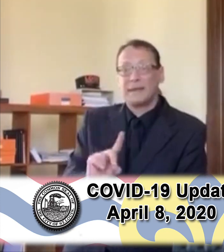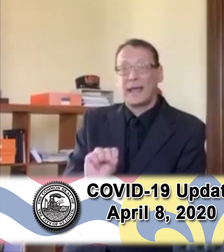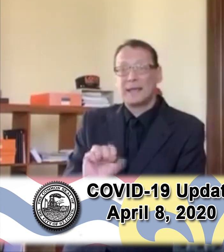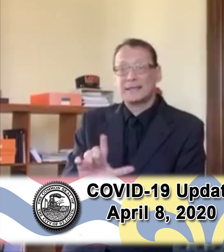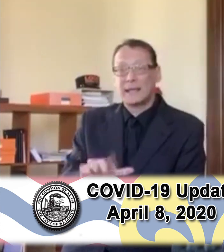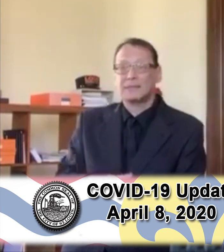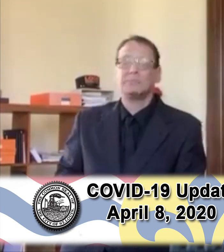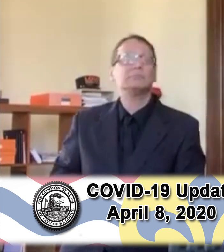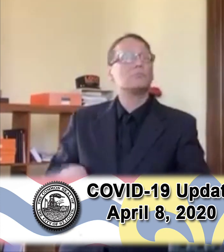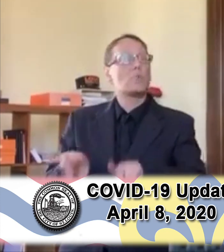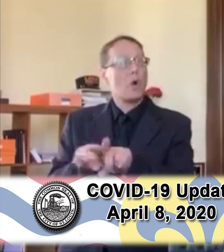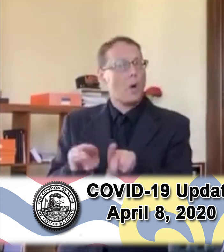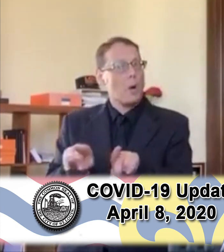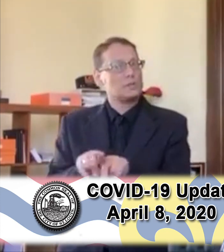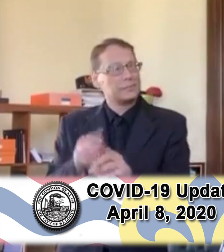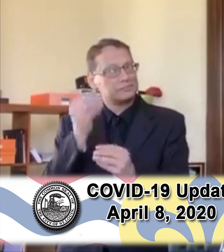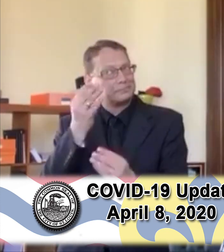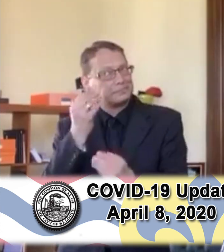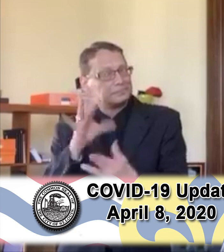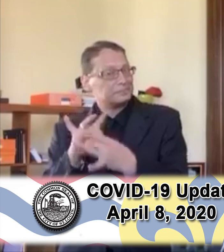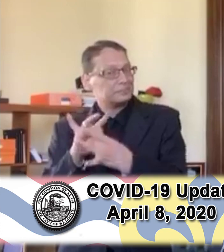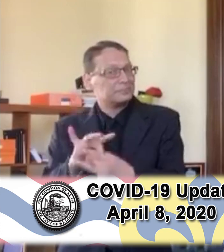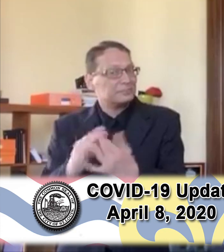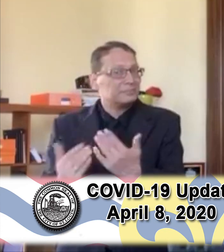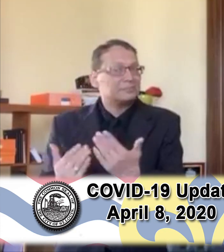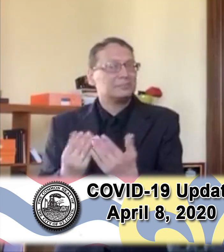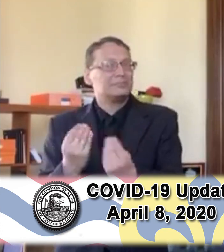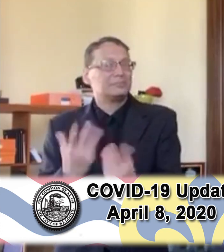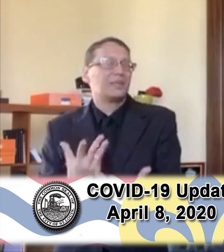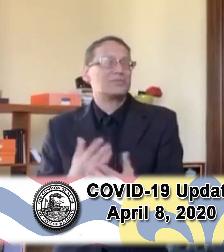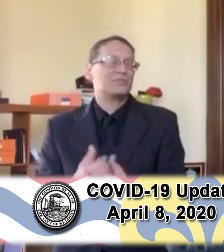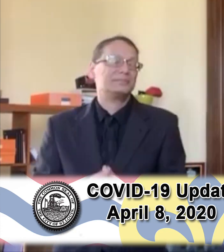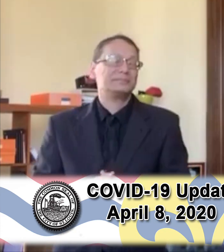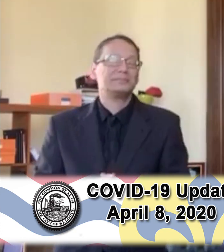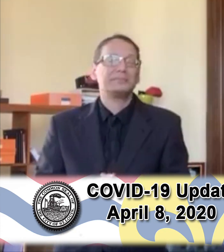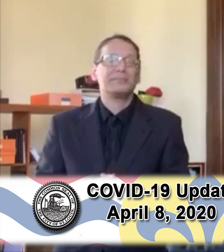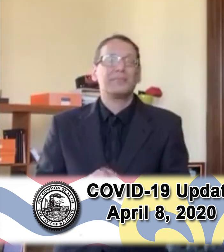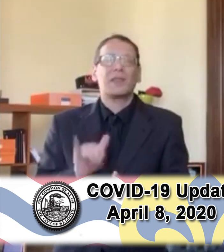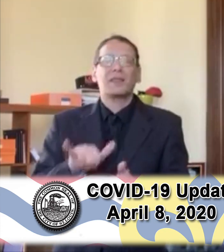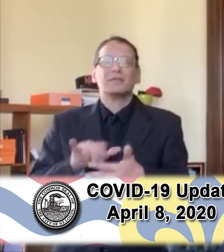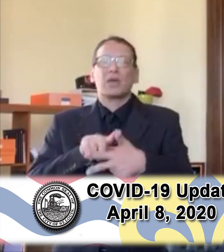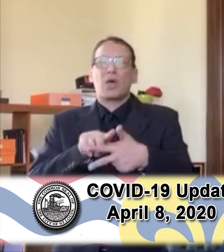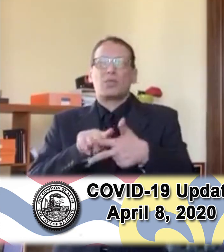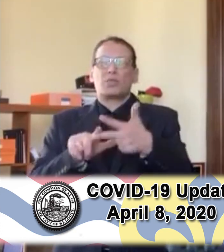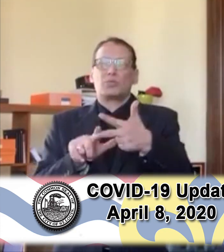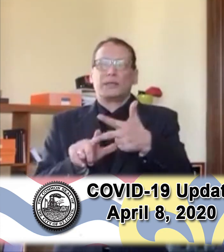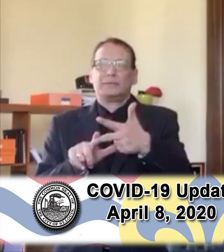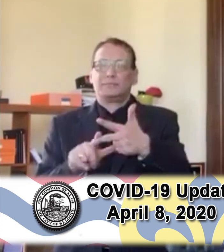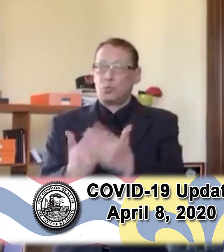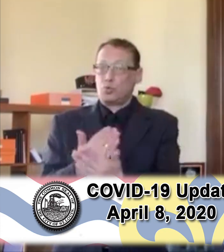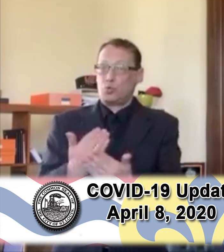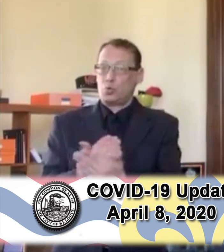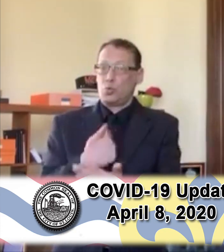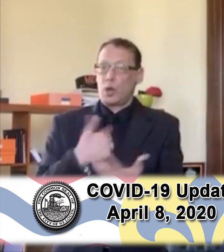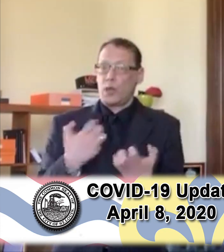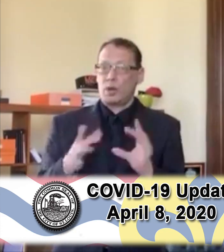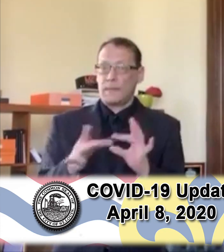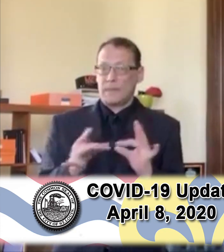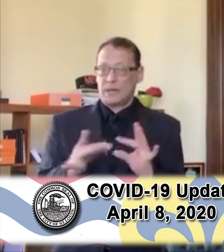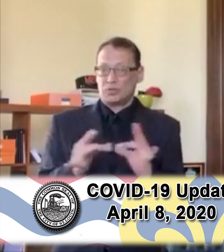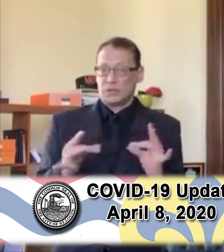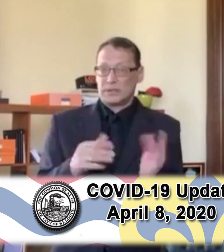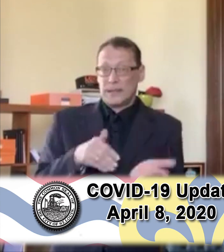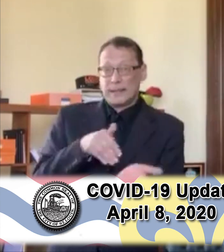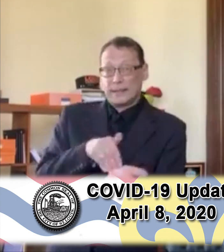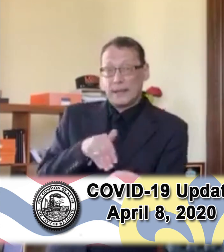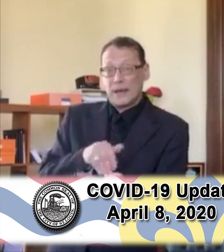just staying up on the latest with regard to COVID-19. So those are three new things that I wanted to mention to you today. Dr.